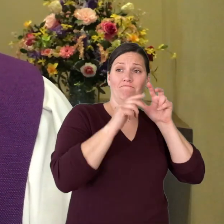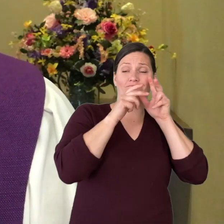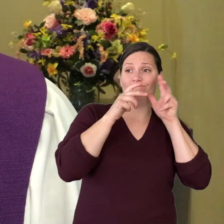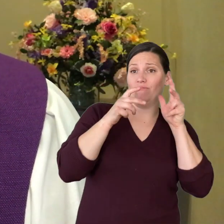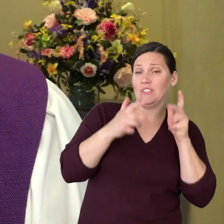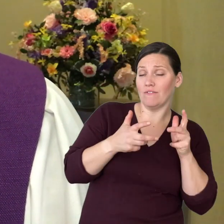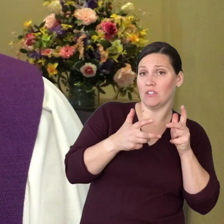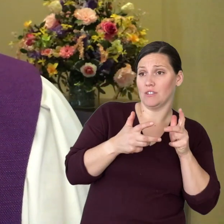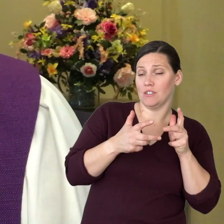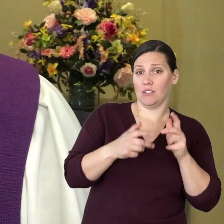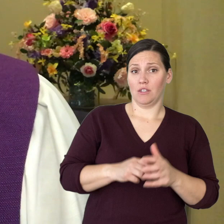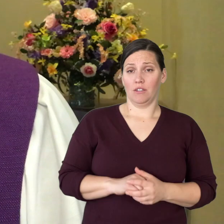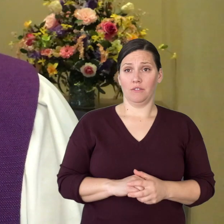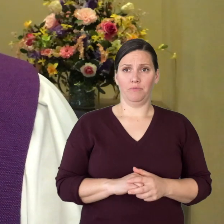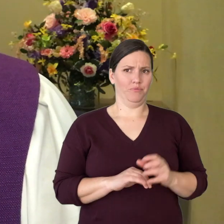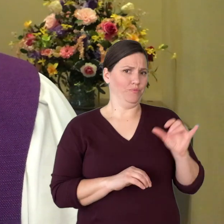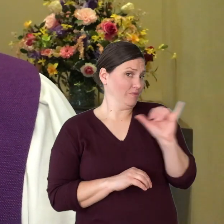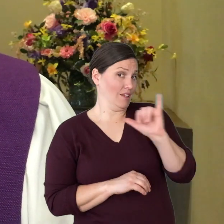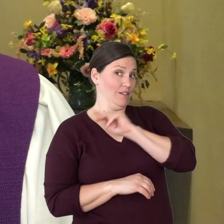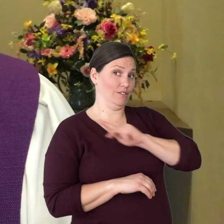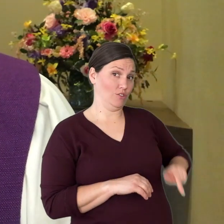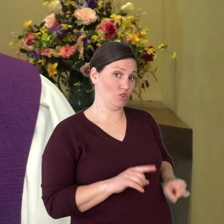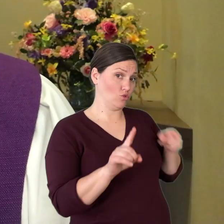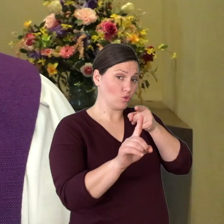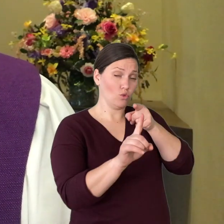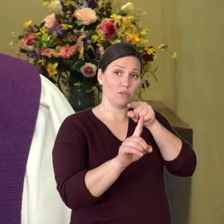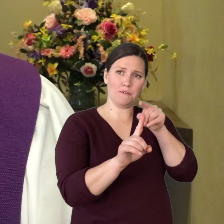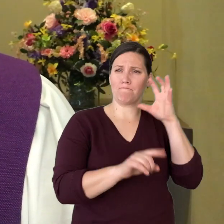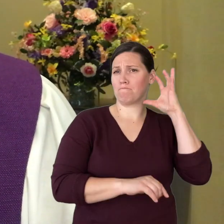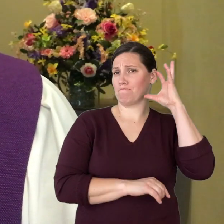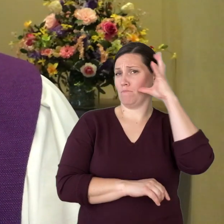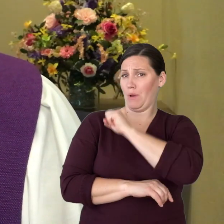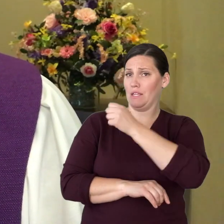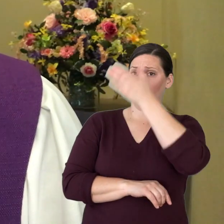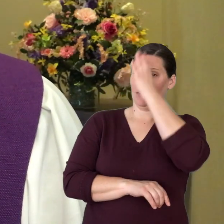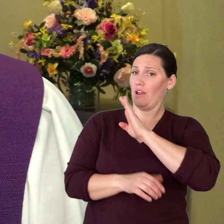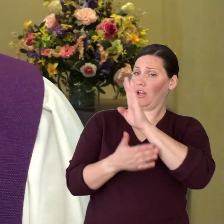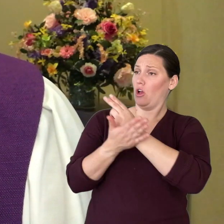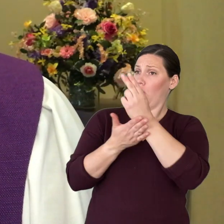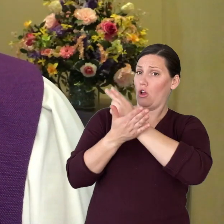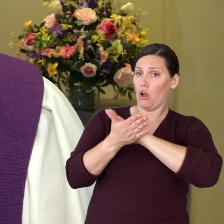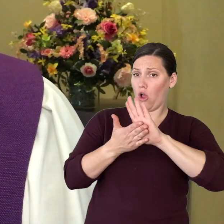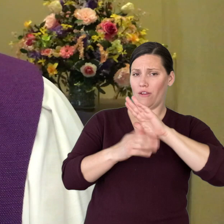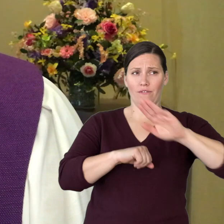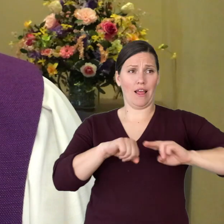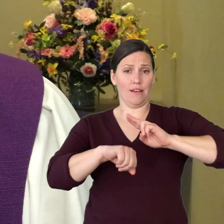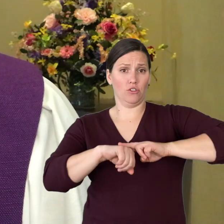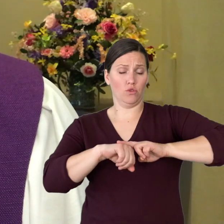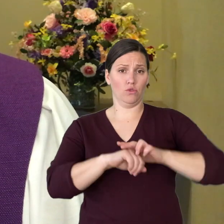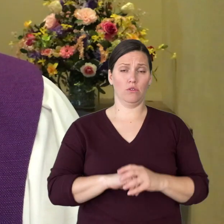Like King David, you have completely missed the mark of God's holiness.